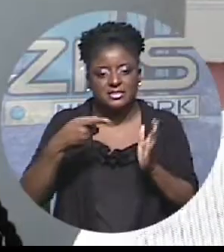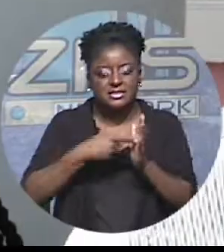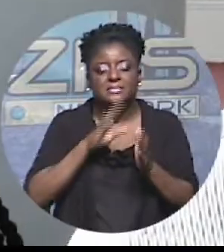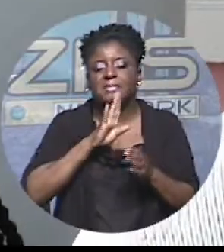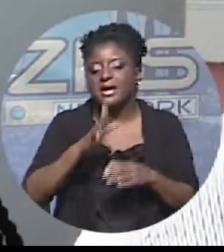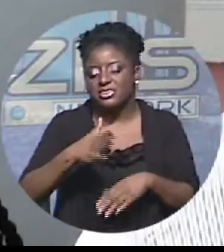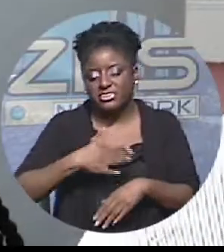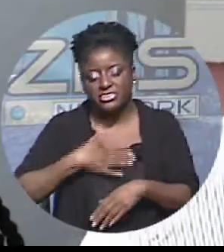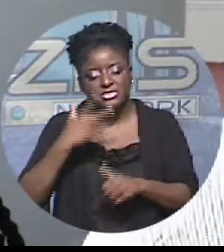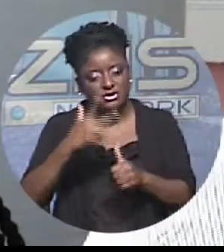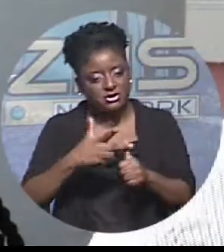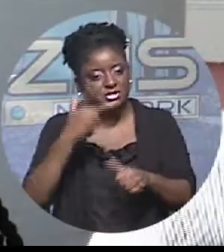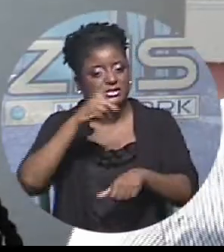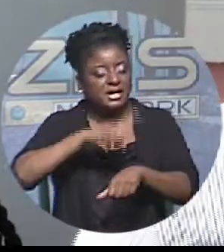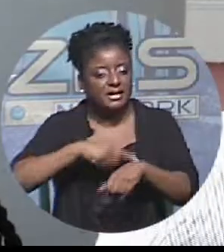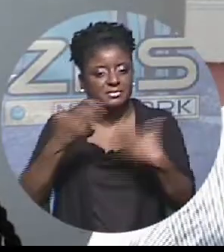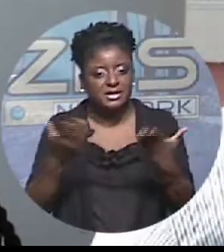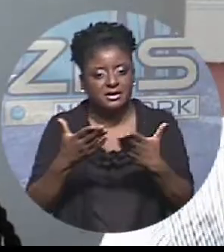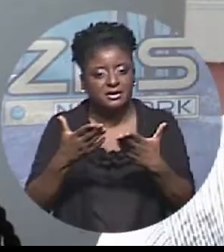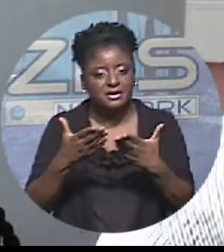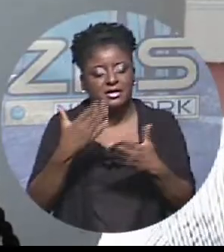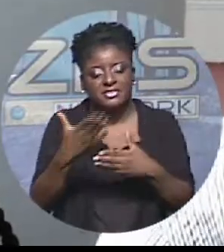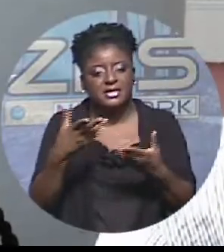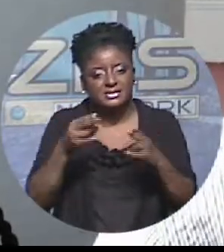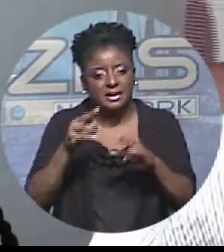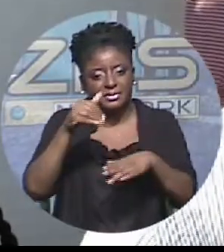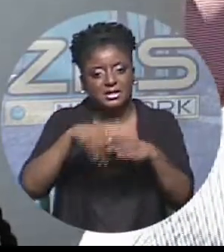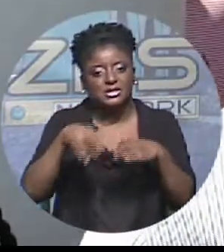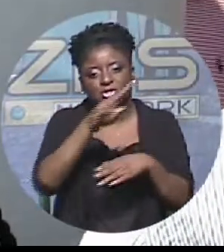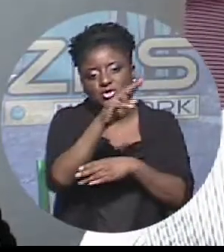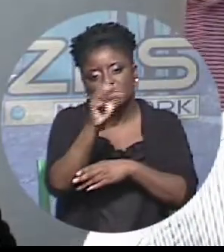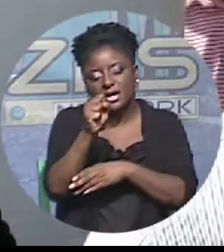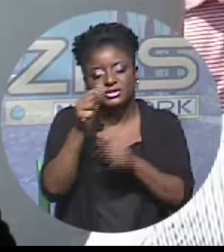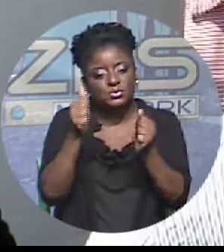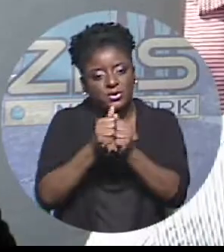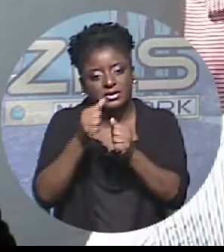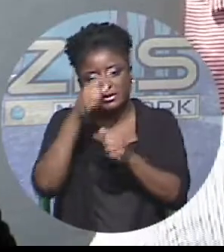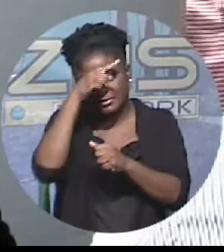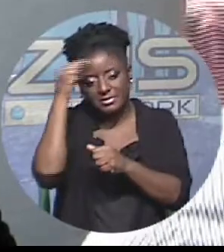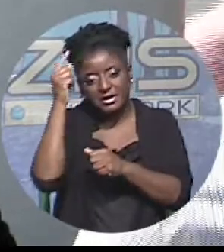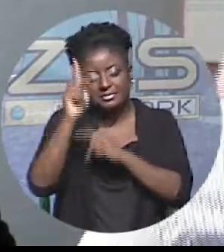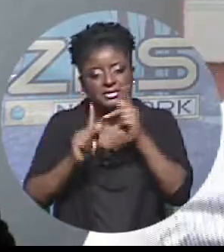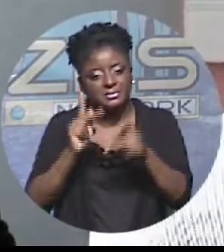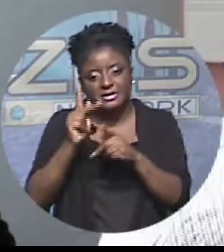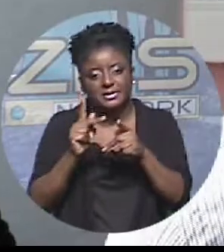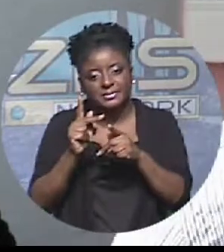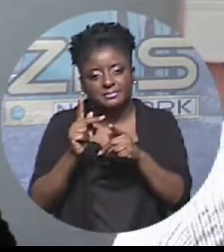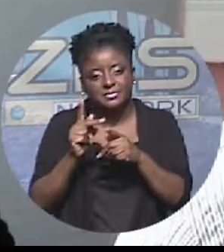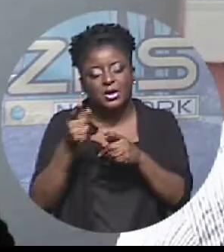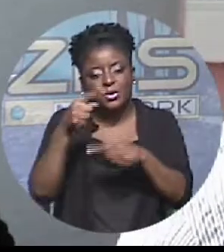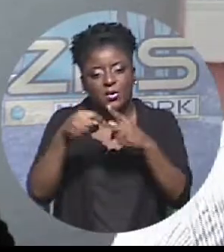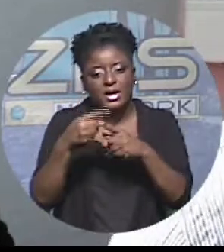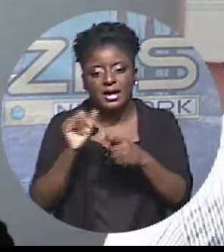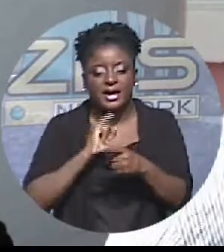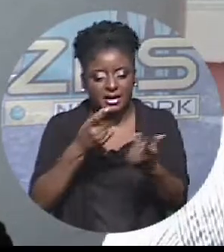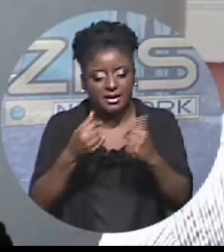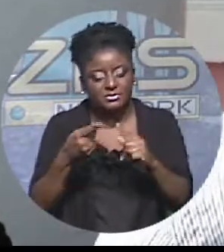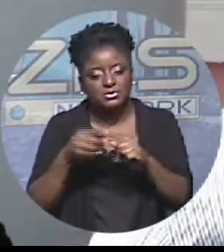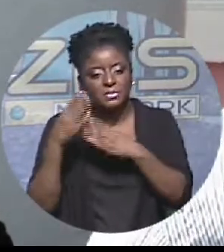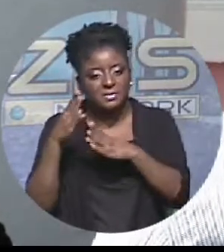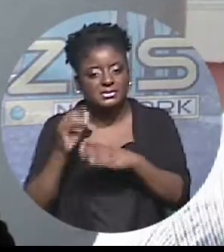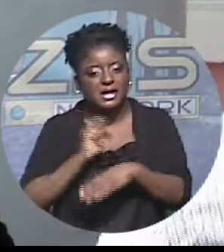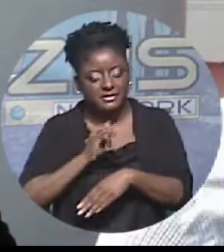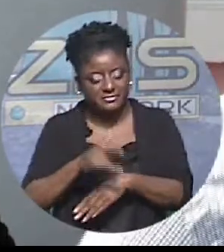For me, the things that are going on in the United States with African Americans, just to realize that when I come to the Bahamas, I almost feel like I'm at